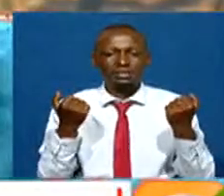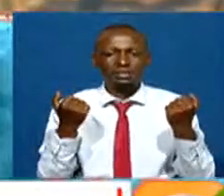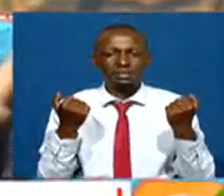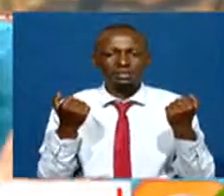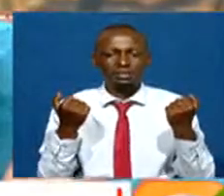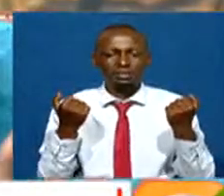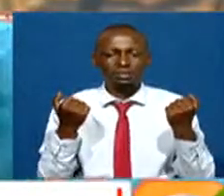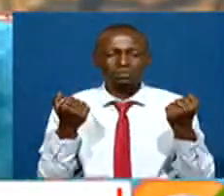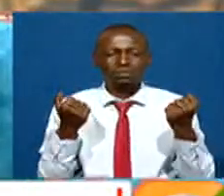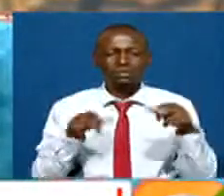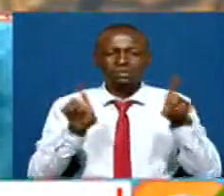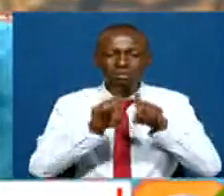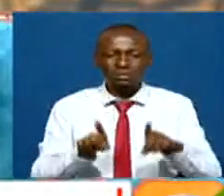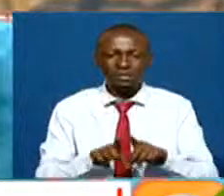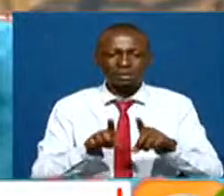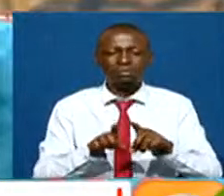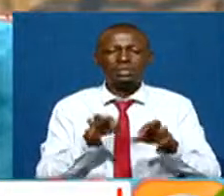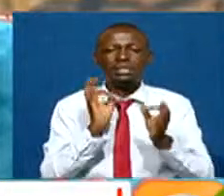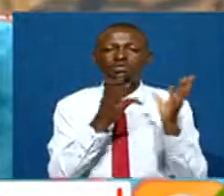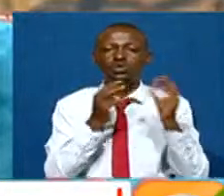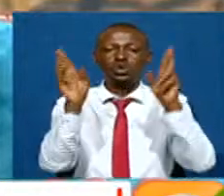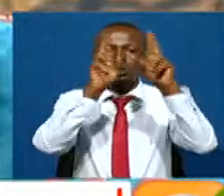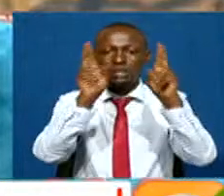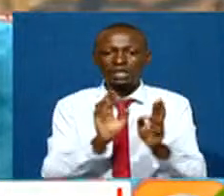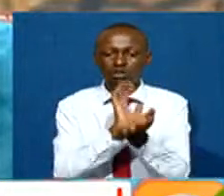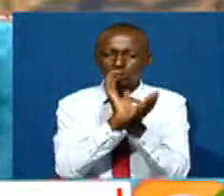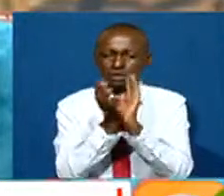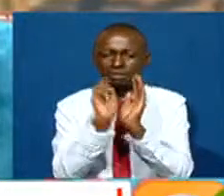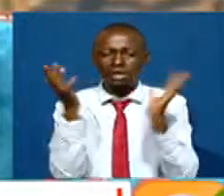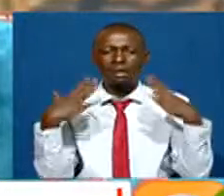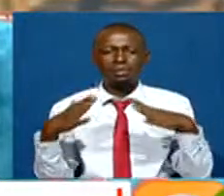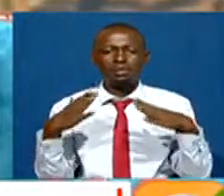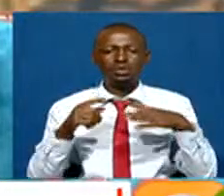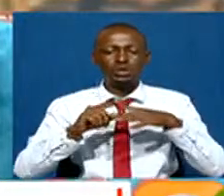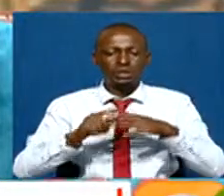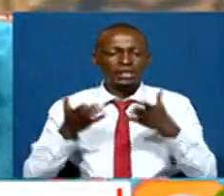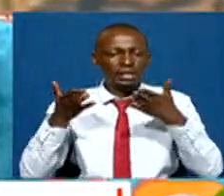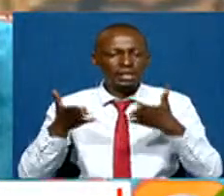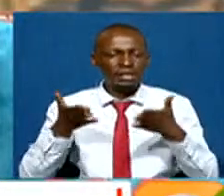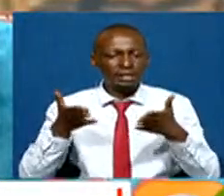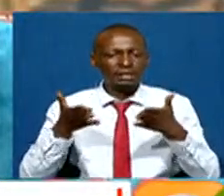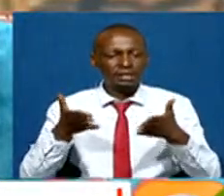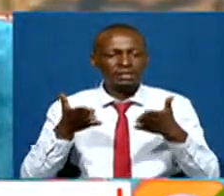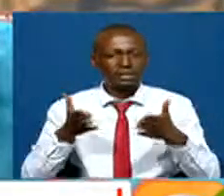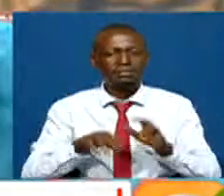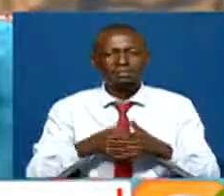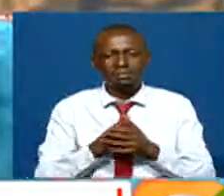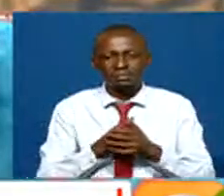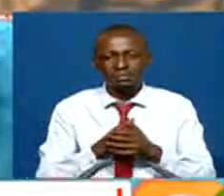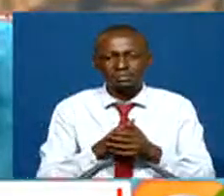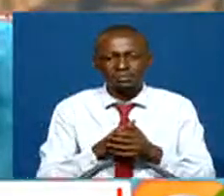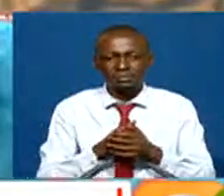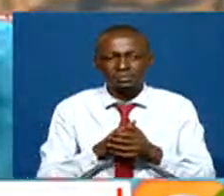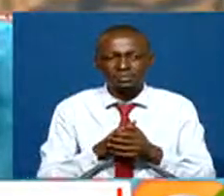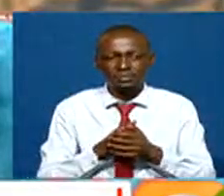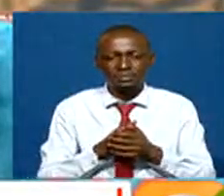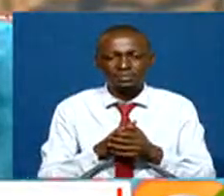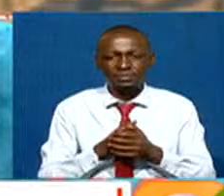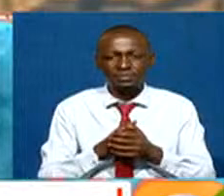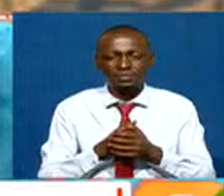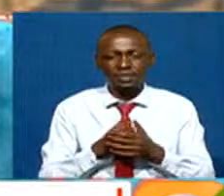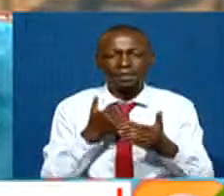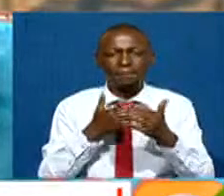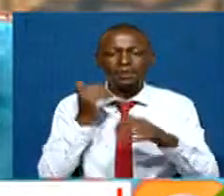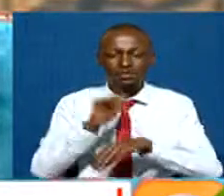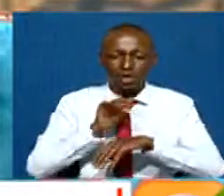these international stadiums, the moment Kenyans enter, the race are reduced to spectators. So we have an earlier deadline. And that's actually